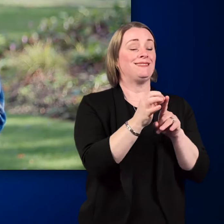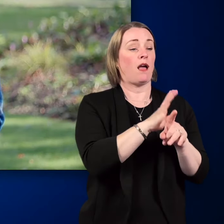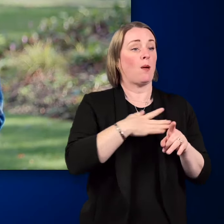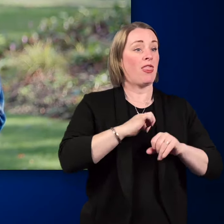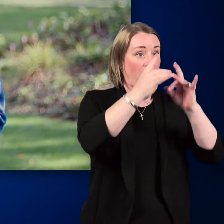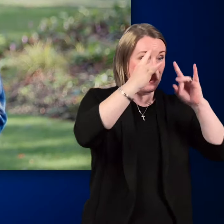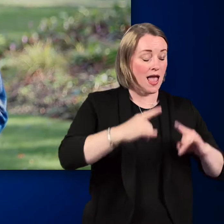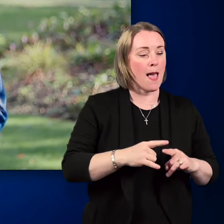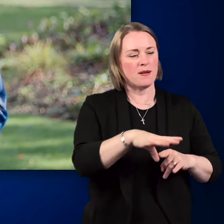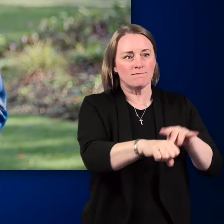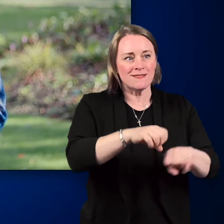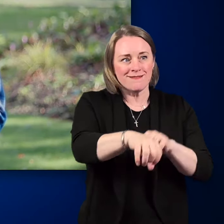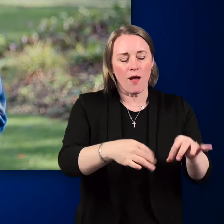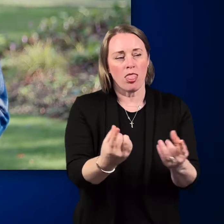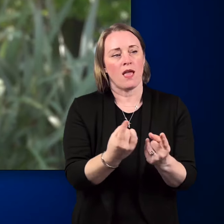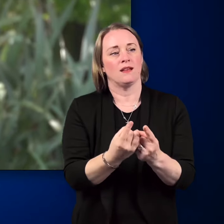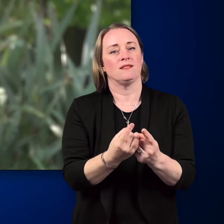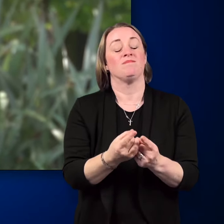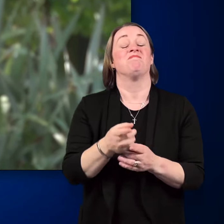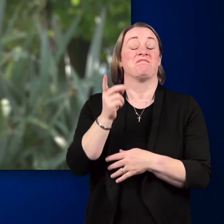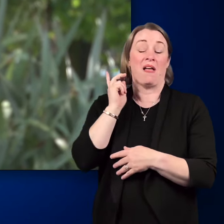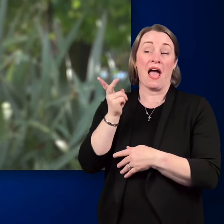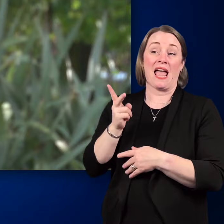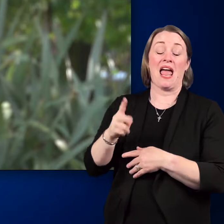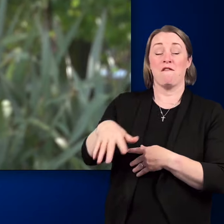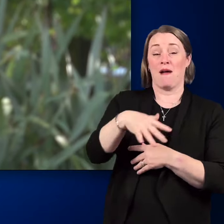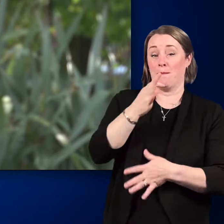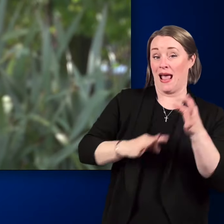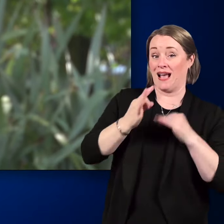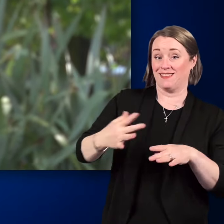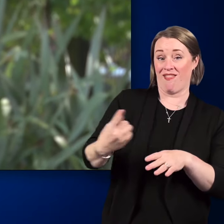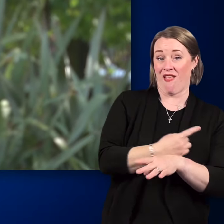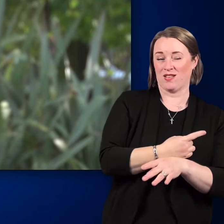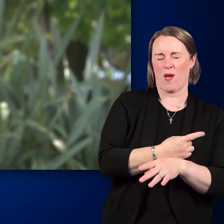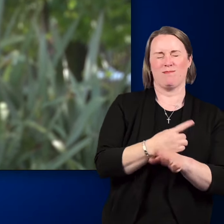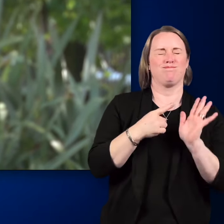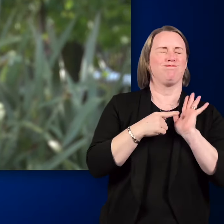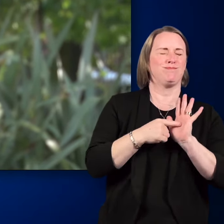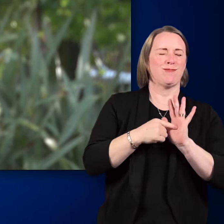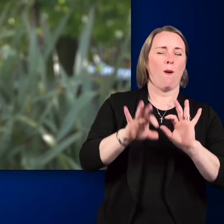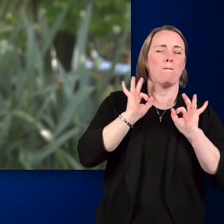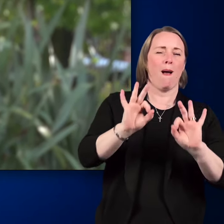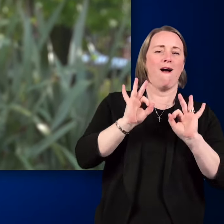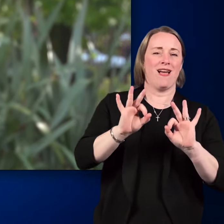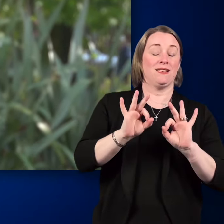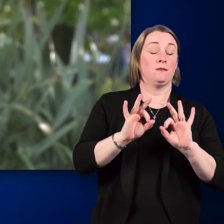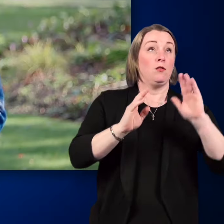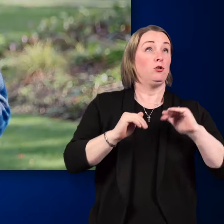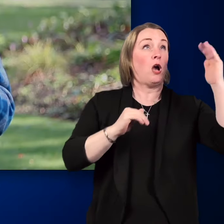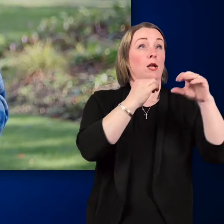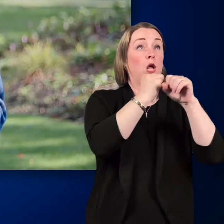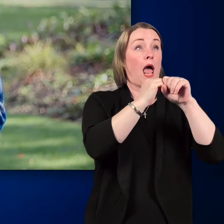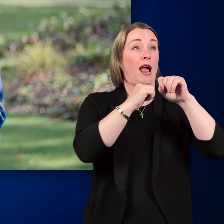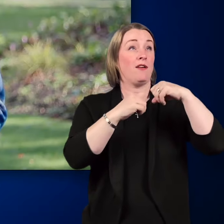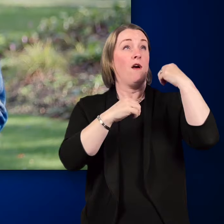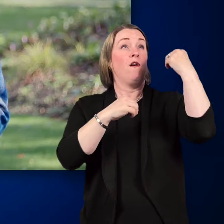Cottinghams brought this out so well last week. Goliath's head is cut off with his own sword. And